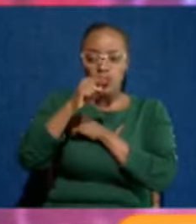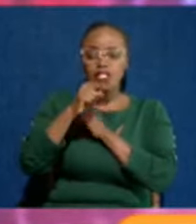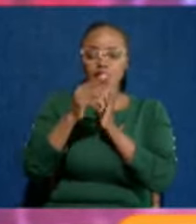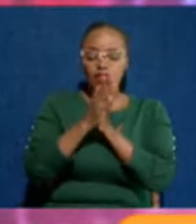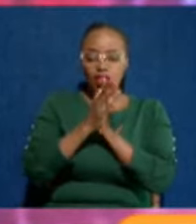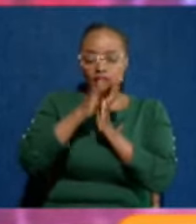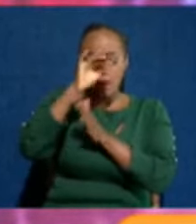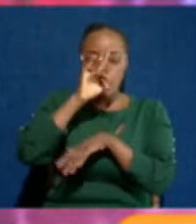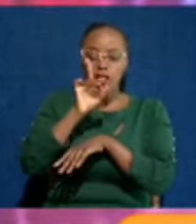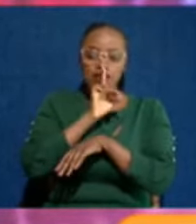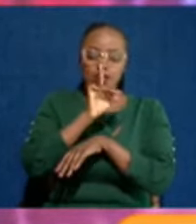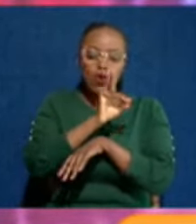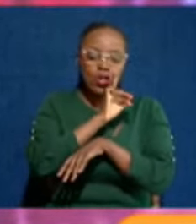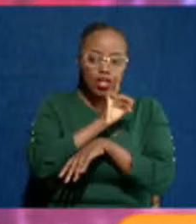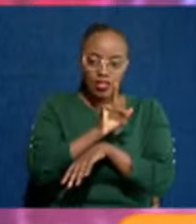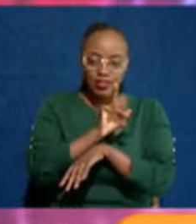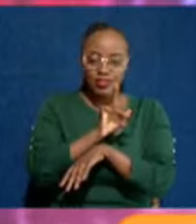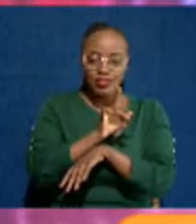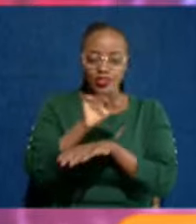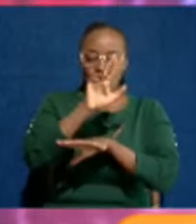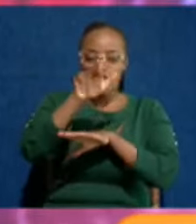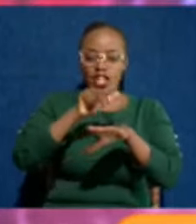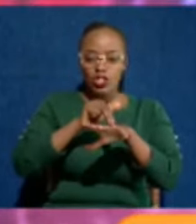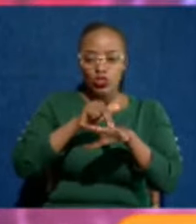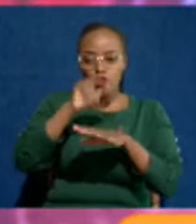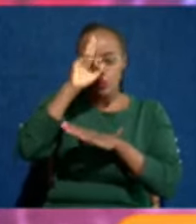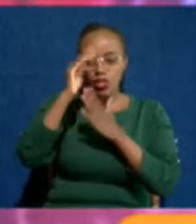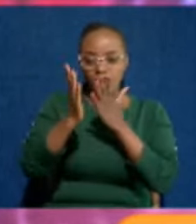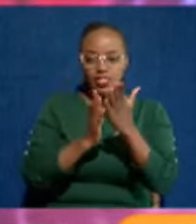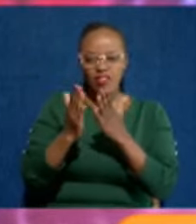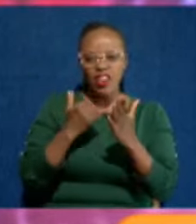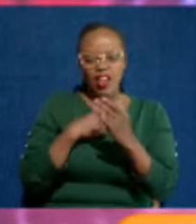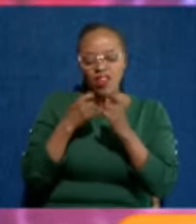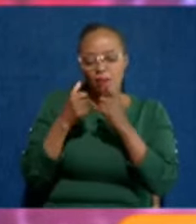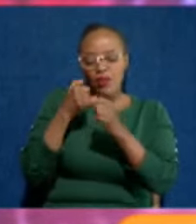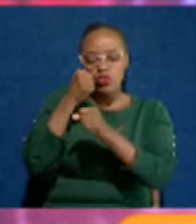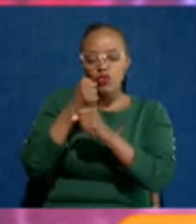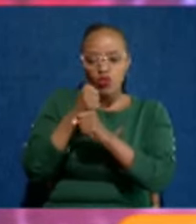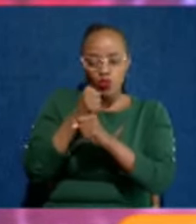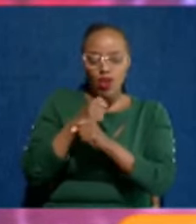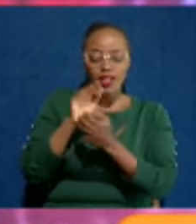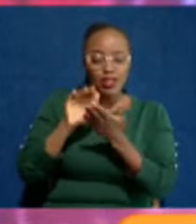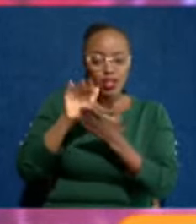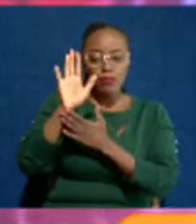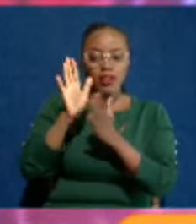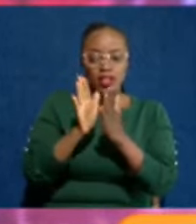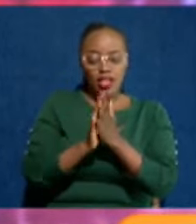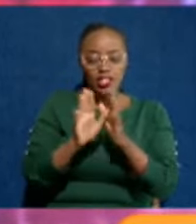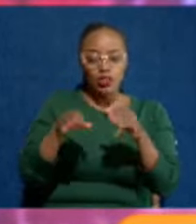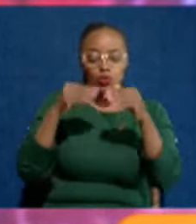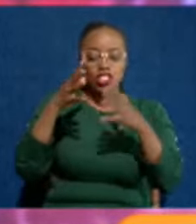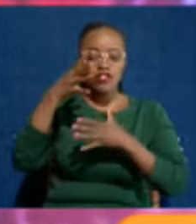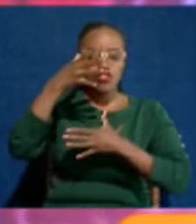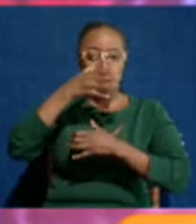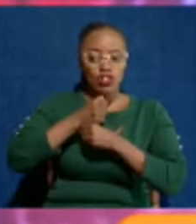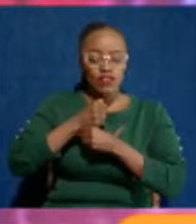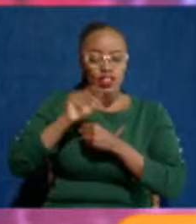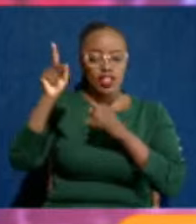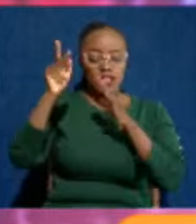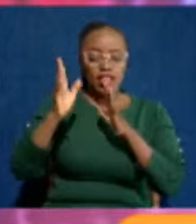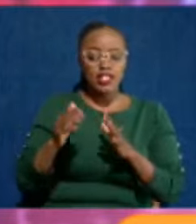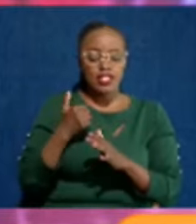policy directions to the National Police Service. So he has a bit of work there to do, and also to regain the confidence that Kenyans